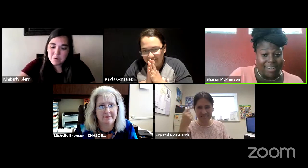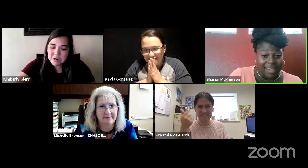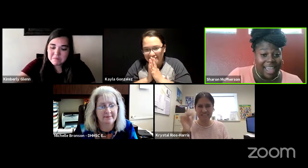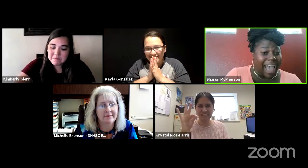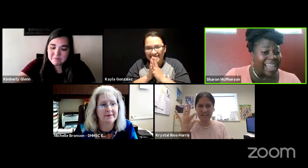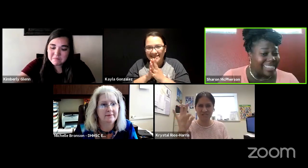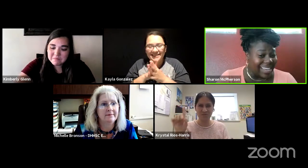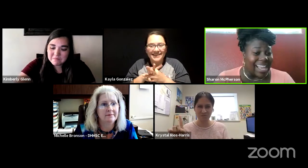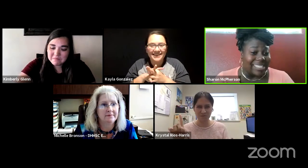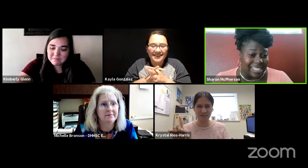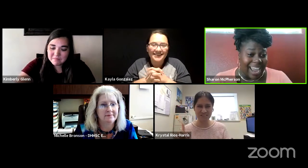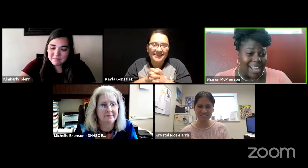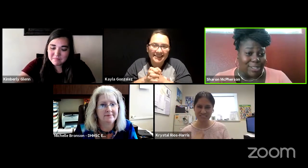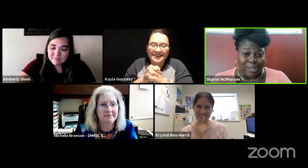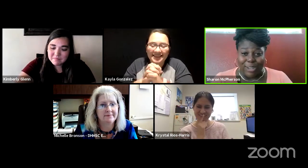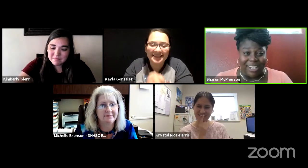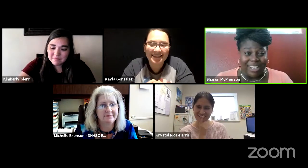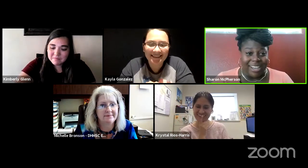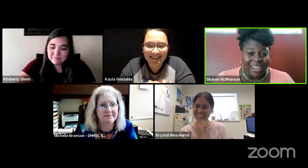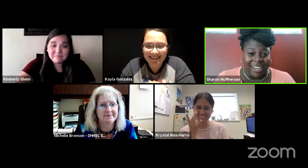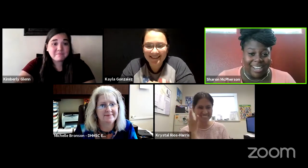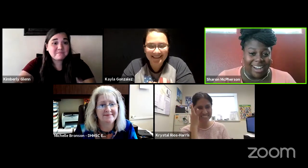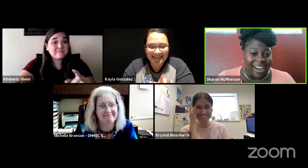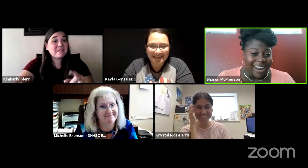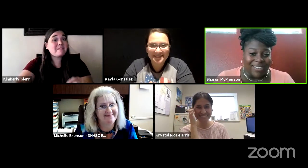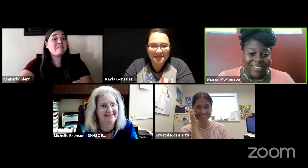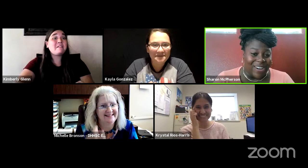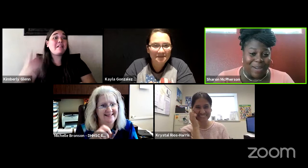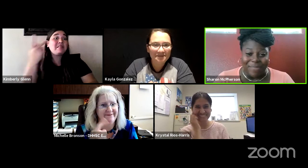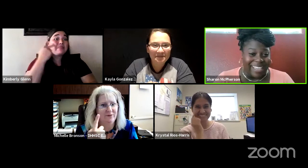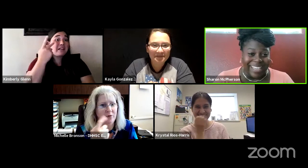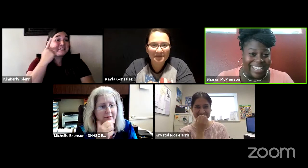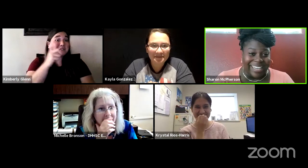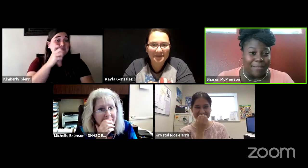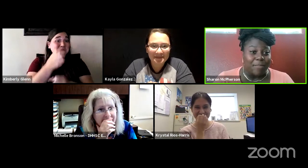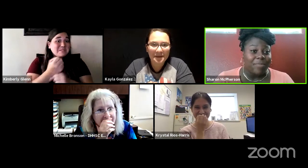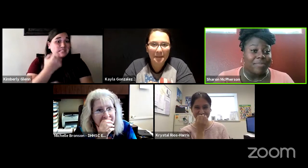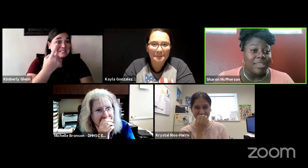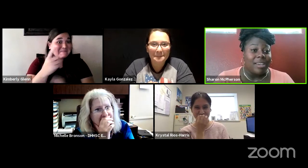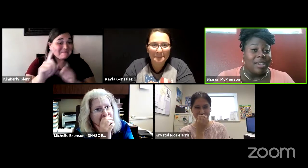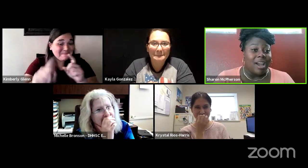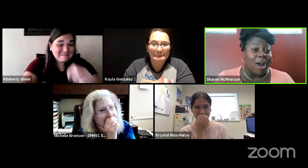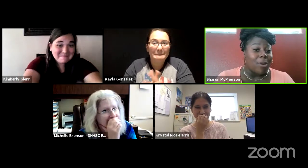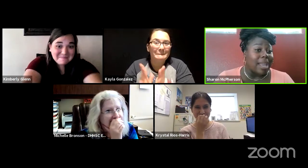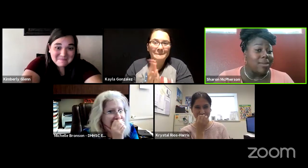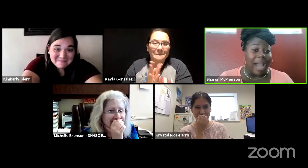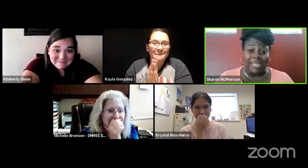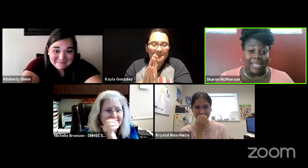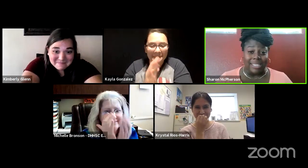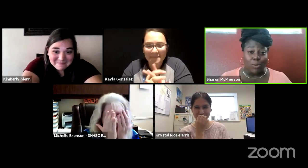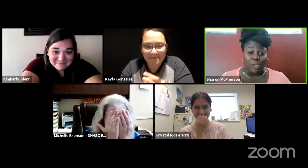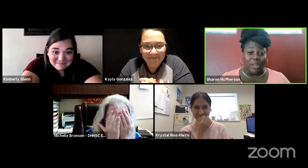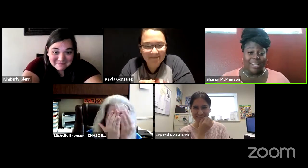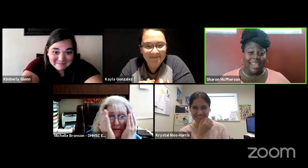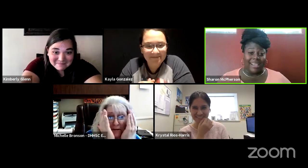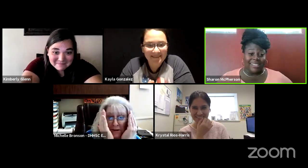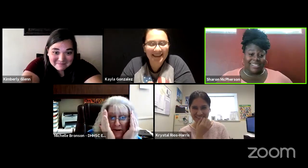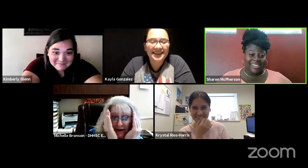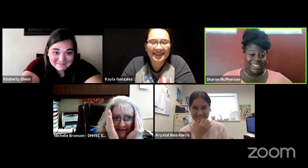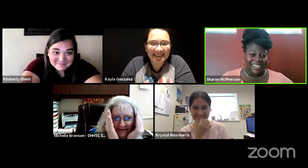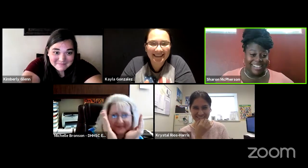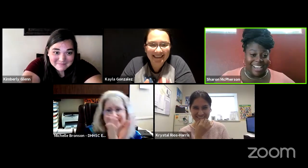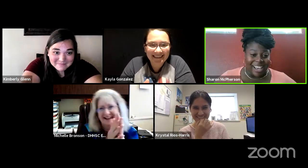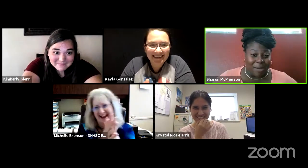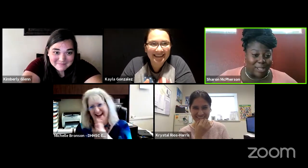1991. I think that's the answer. I don't know, I'm thinking. Okay, you guys, let's see which one it